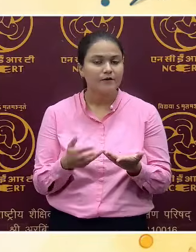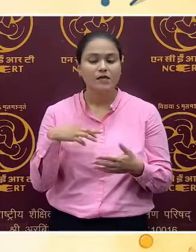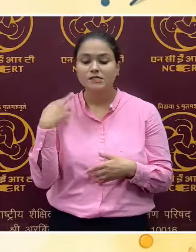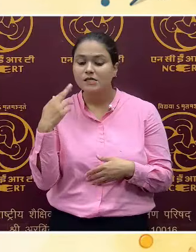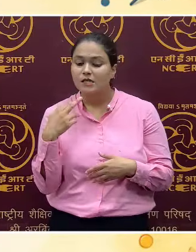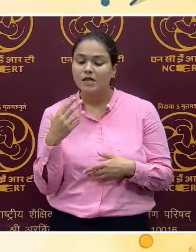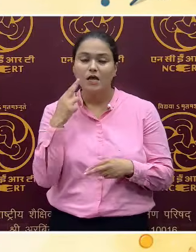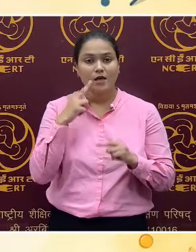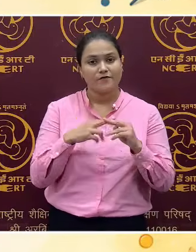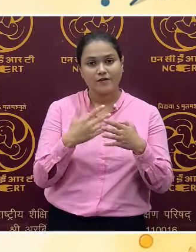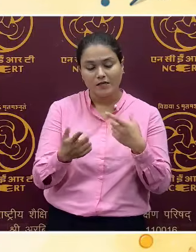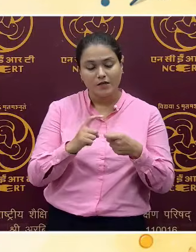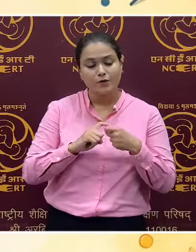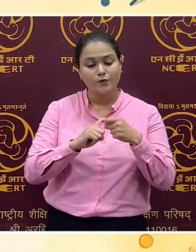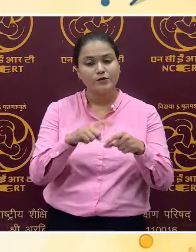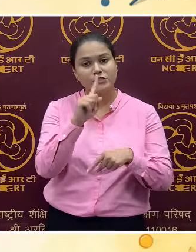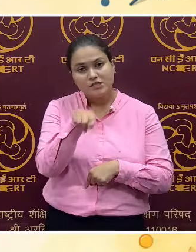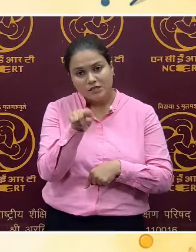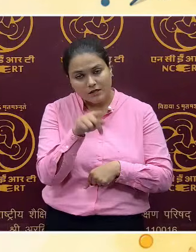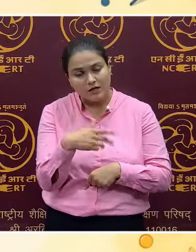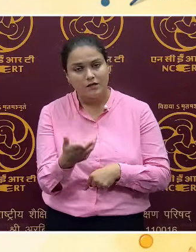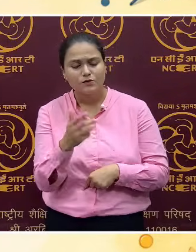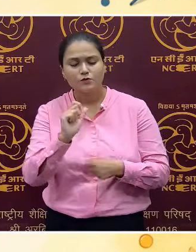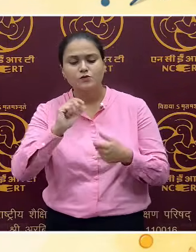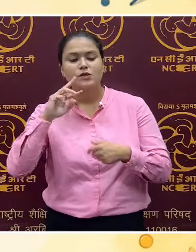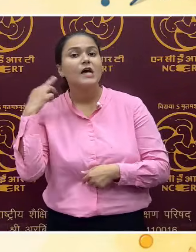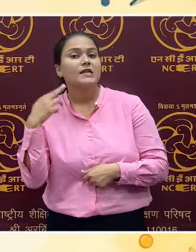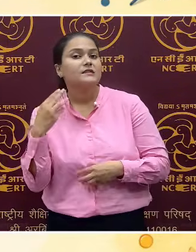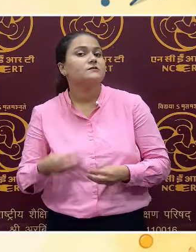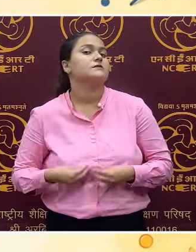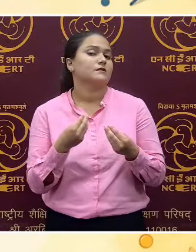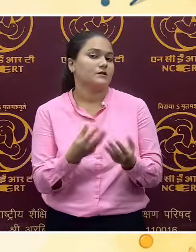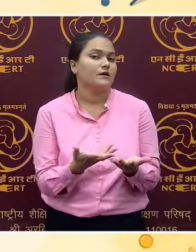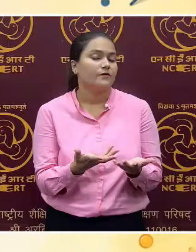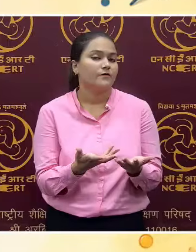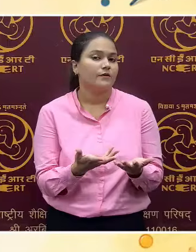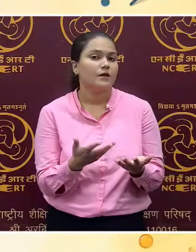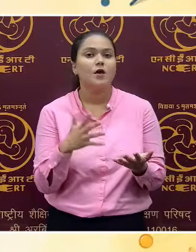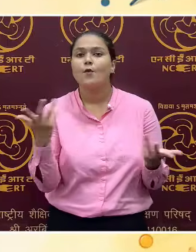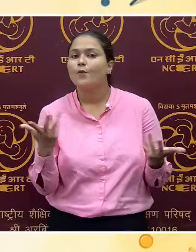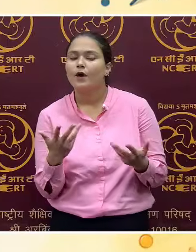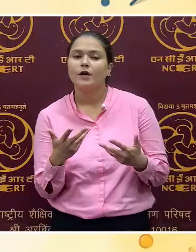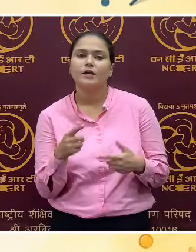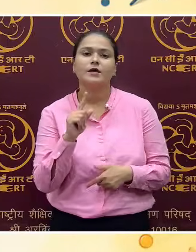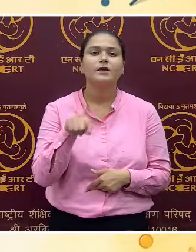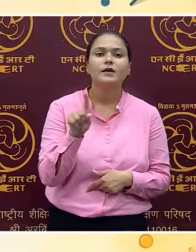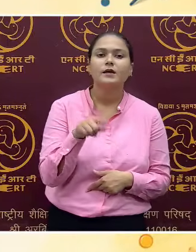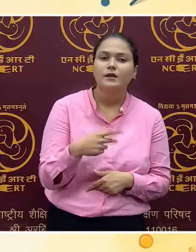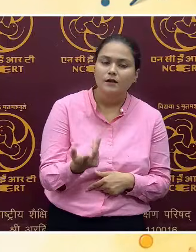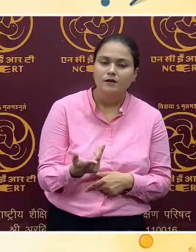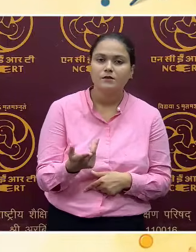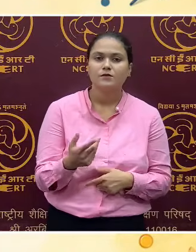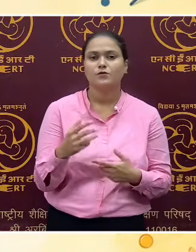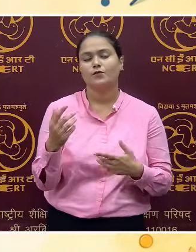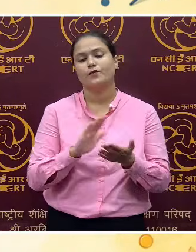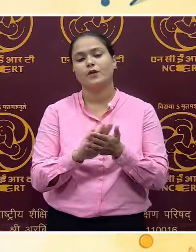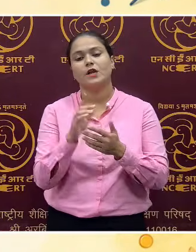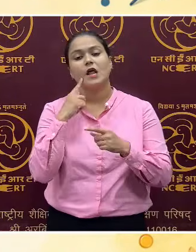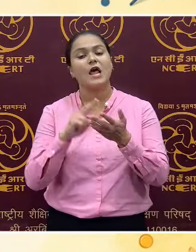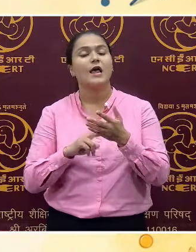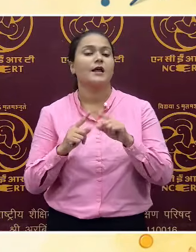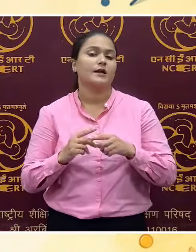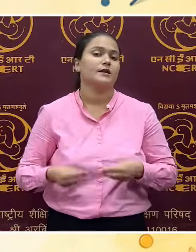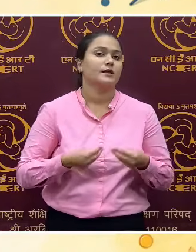was not in this exercise, but mostly during simulation you will be given a reason for why you were wrong and what's the hint to getting it